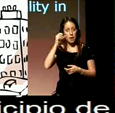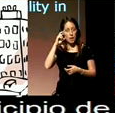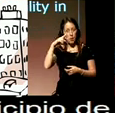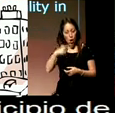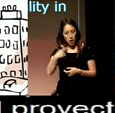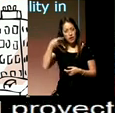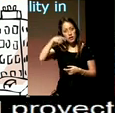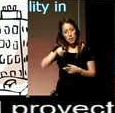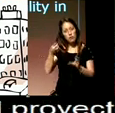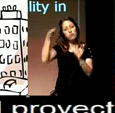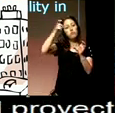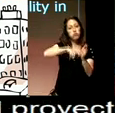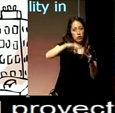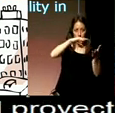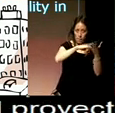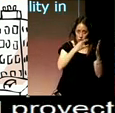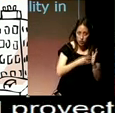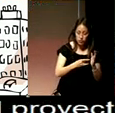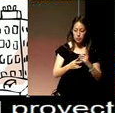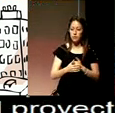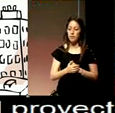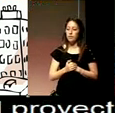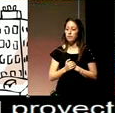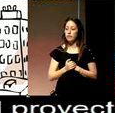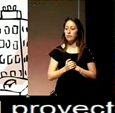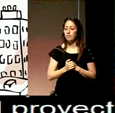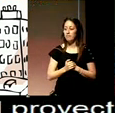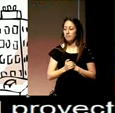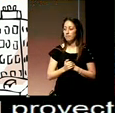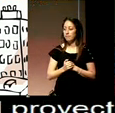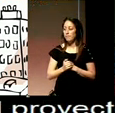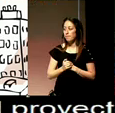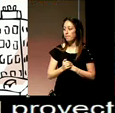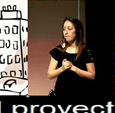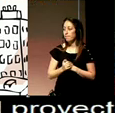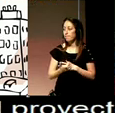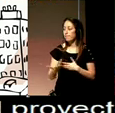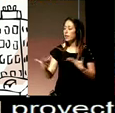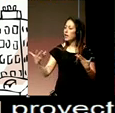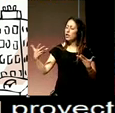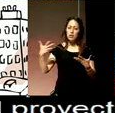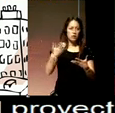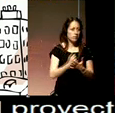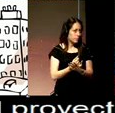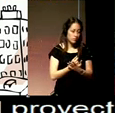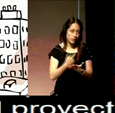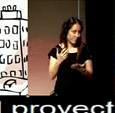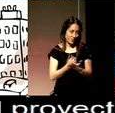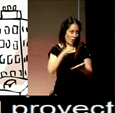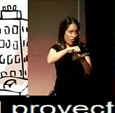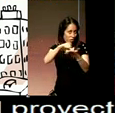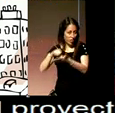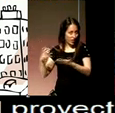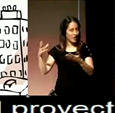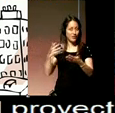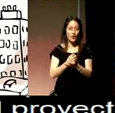We always in the municipality seeks external fundings. Of course, we do that because, as